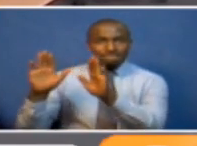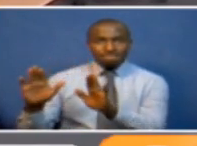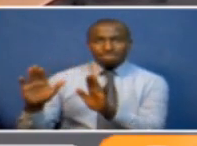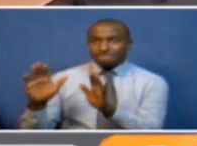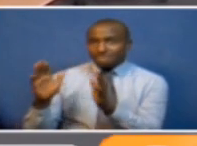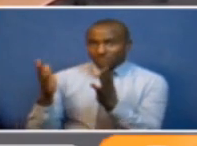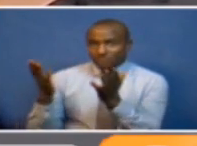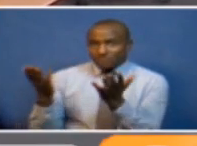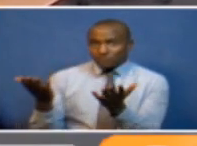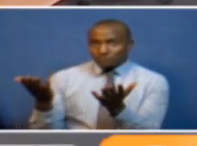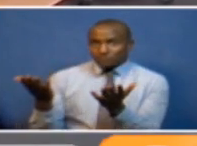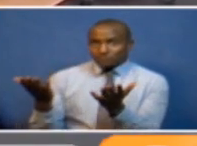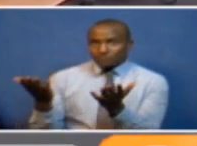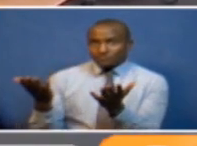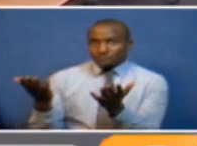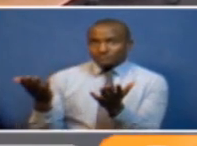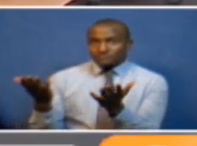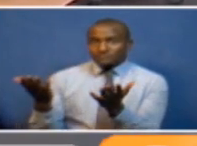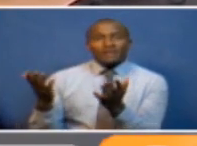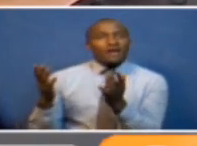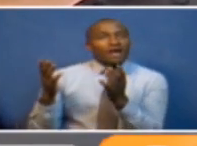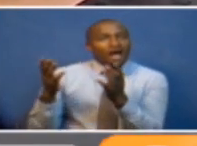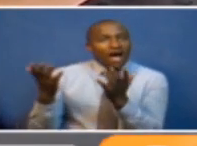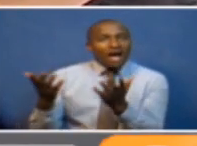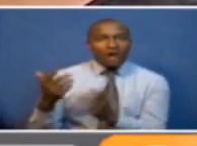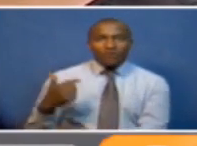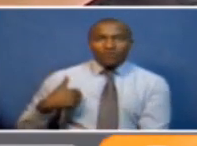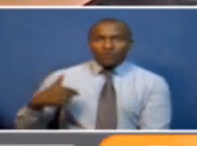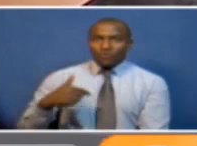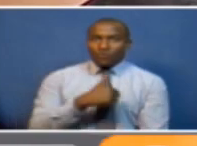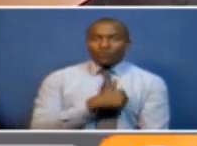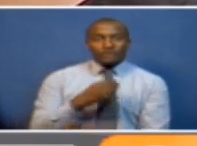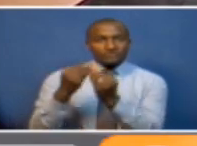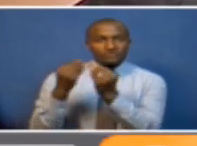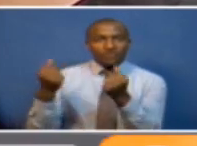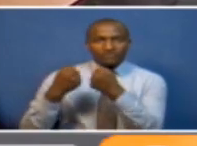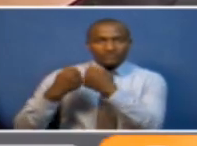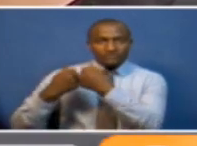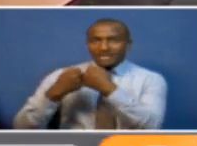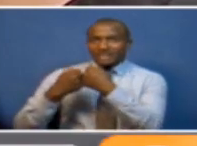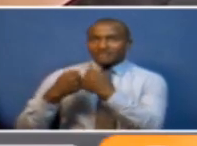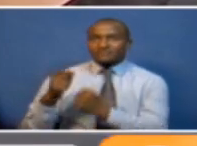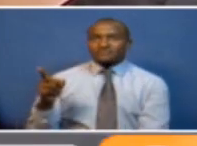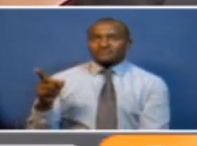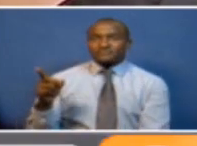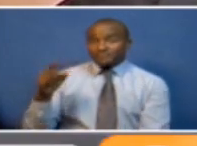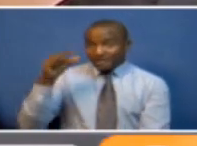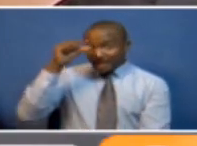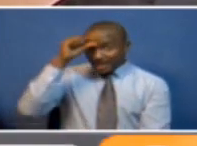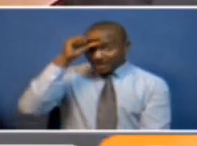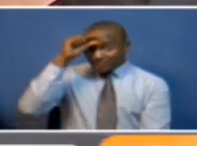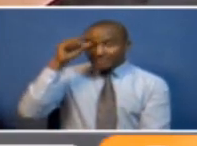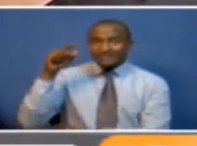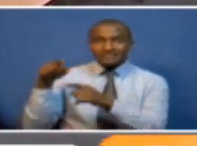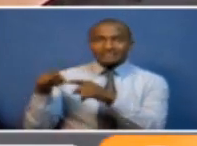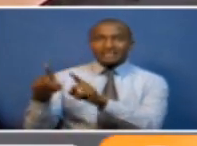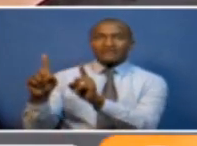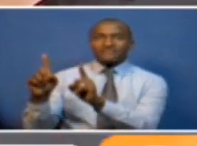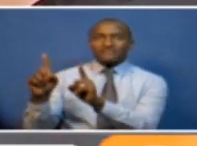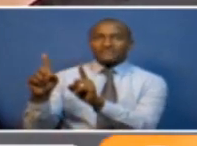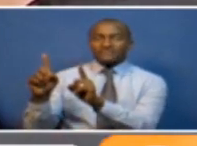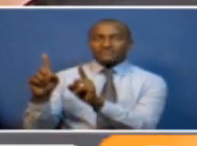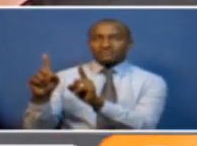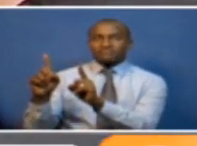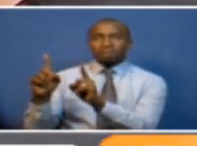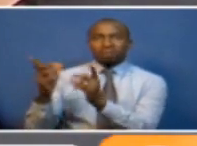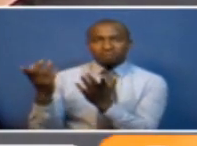bit about the project is how have we dealt with that challenge. The government itself has put in